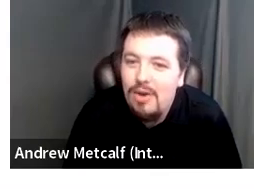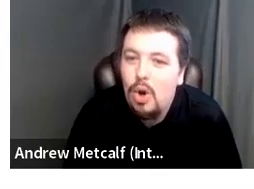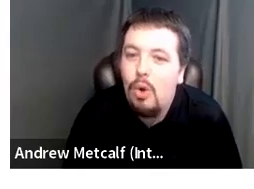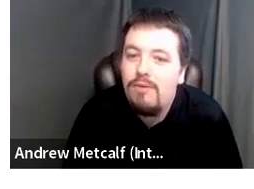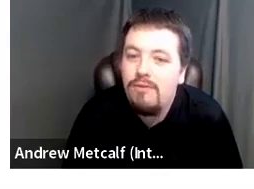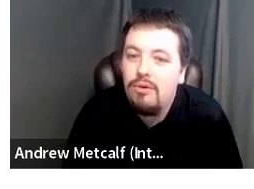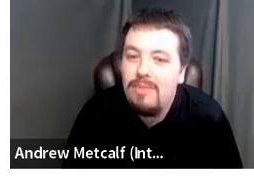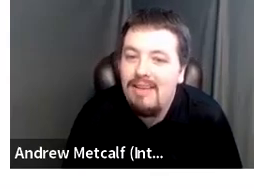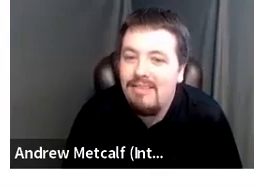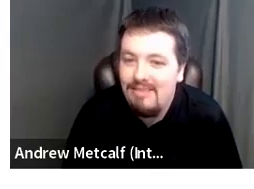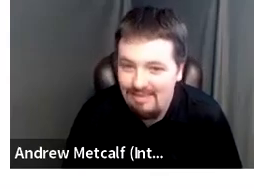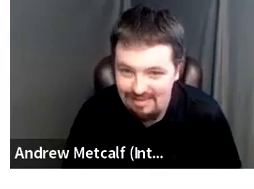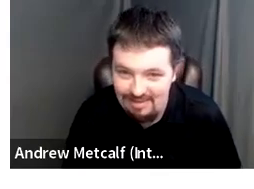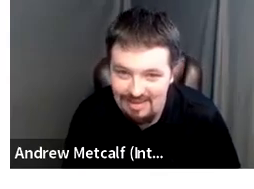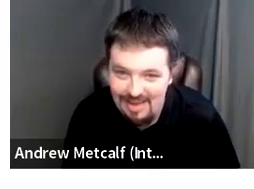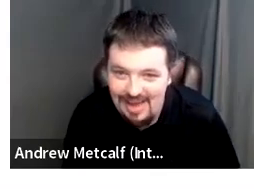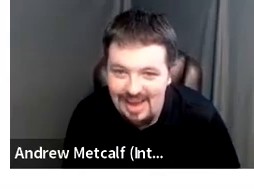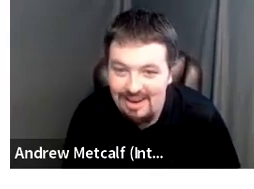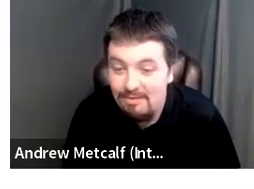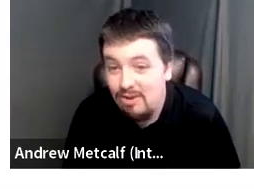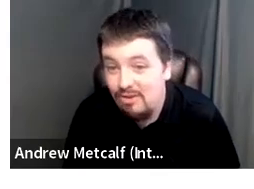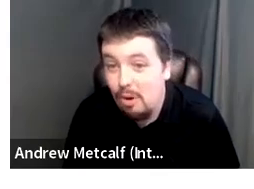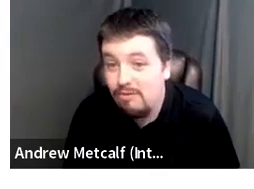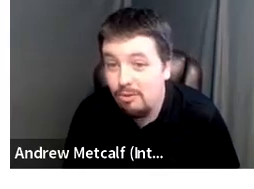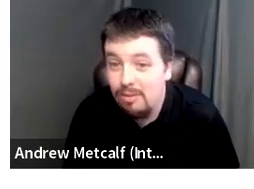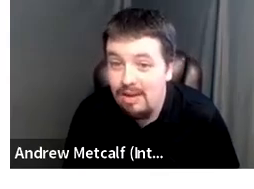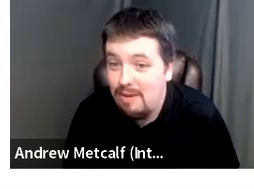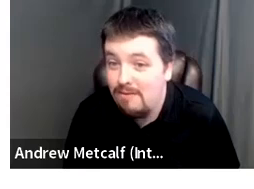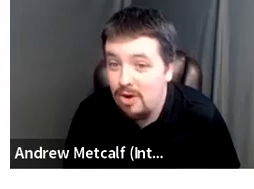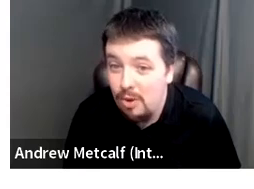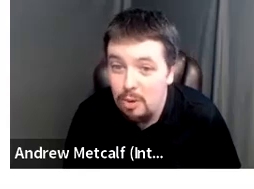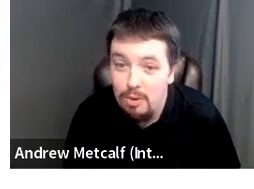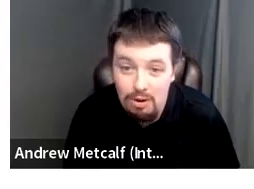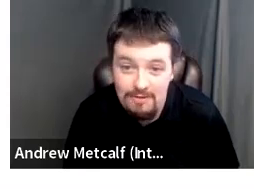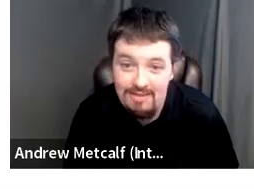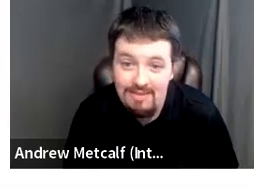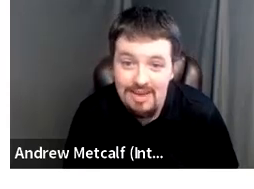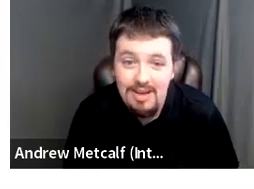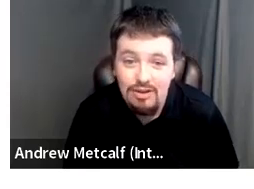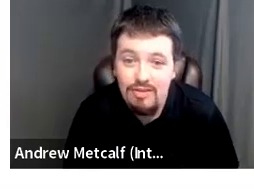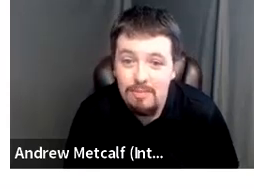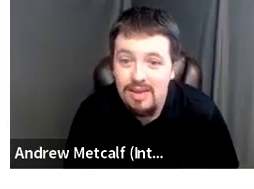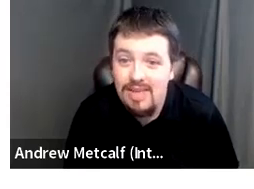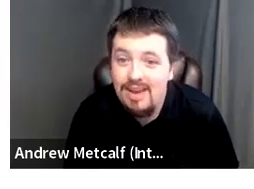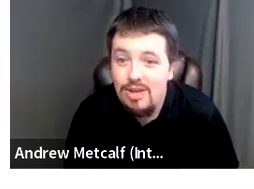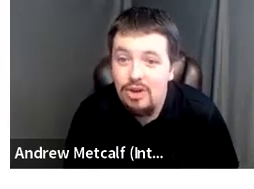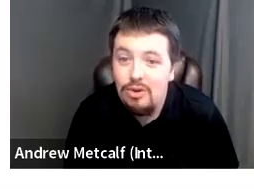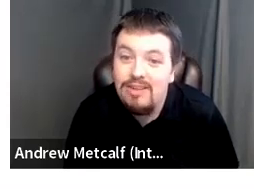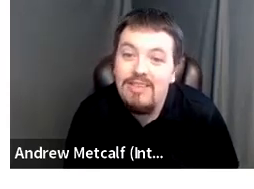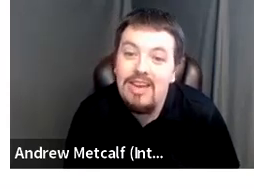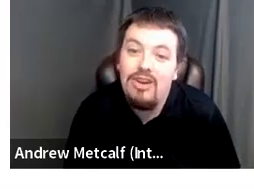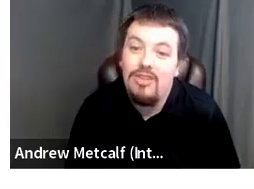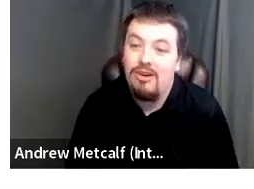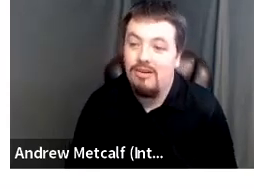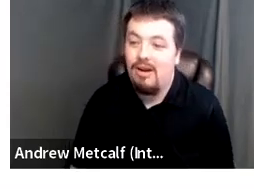like to have an open floor space, and especially open floor plans, maybe if they're home or office, just something that you